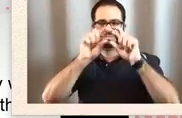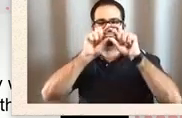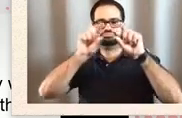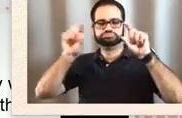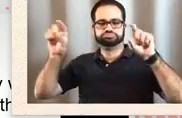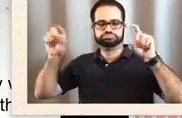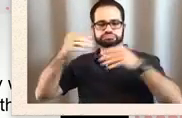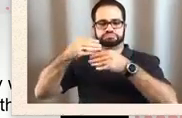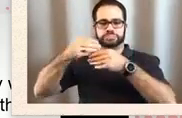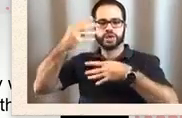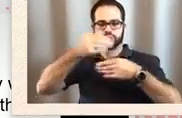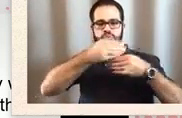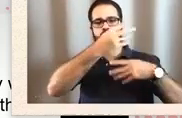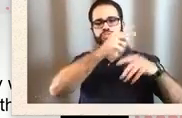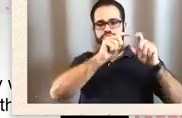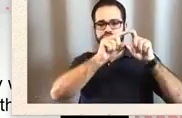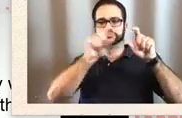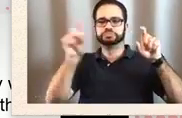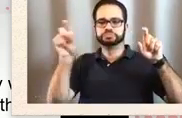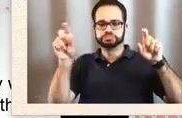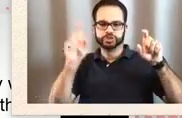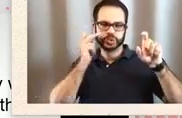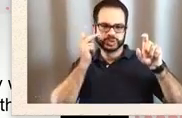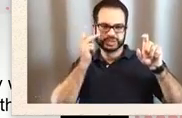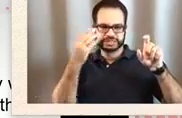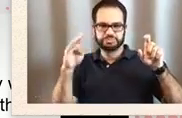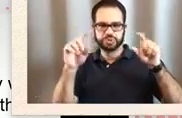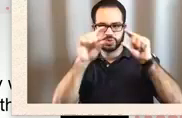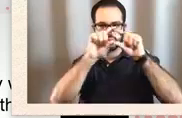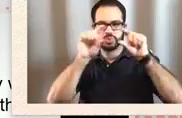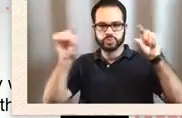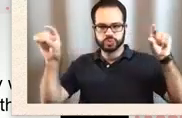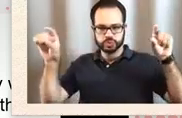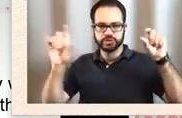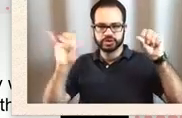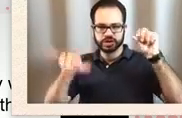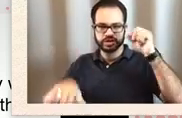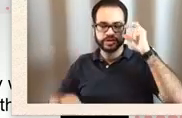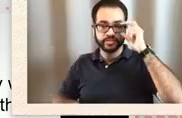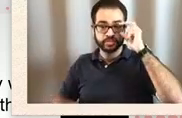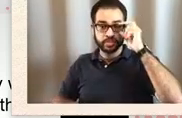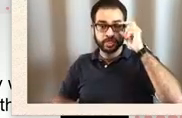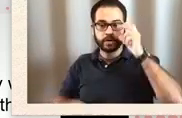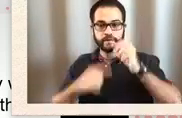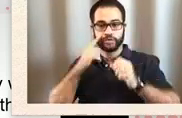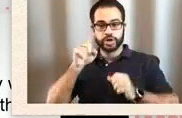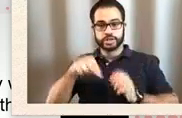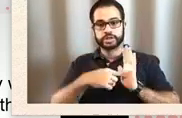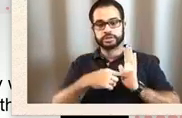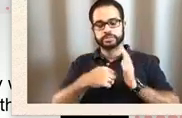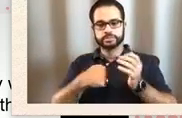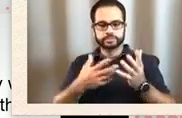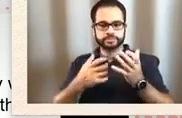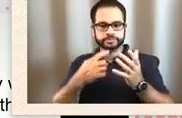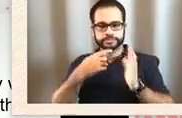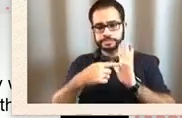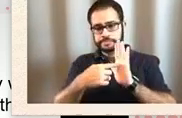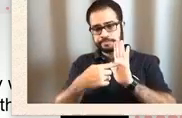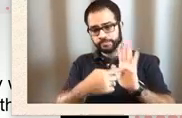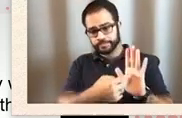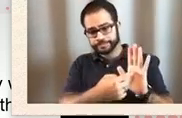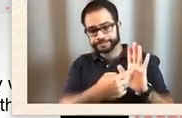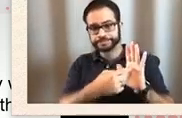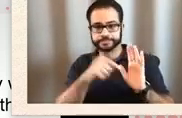options. And that's what you see here on this example. Now, for this example, I do want to point out that this is for